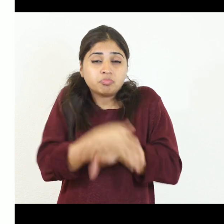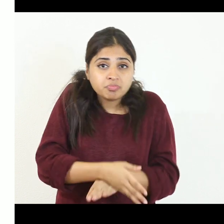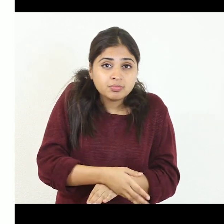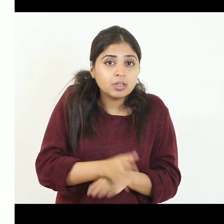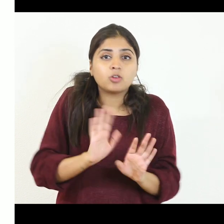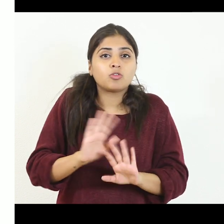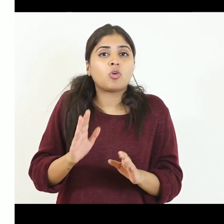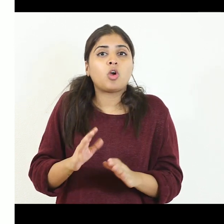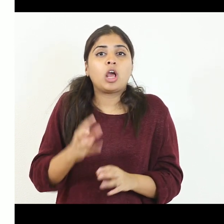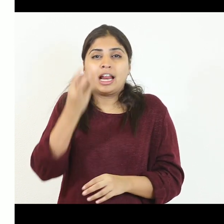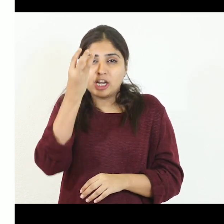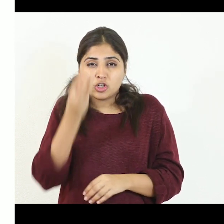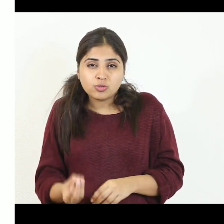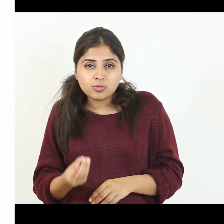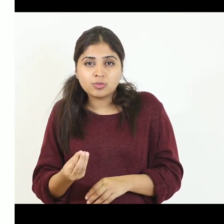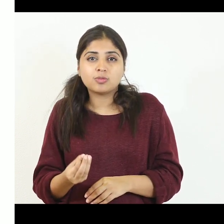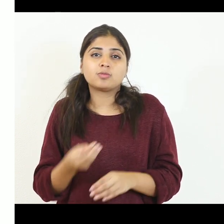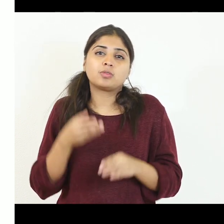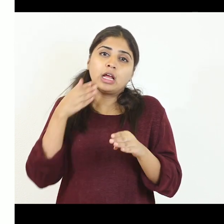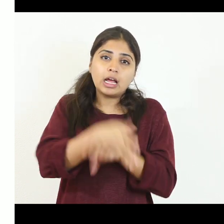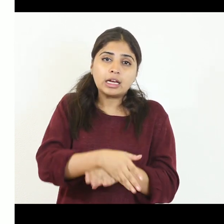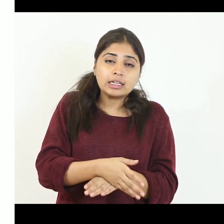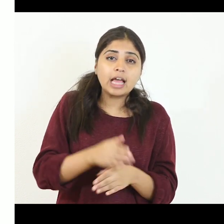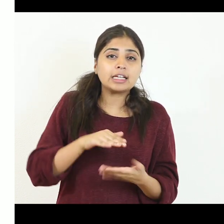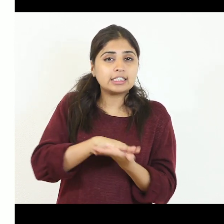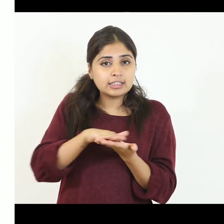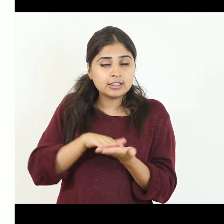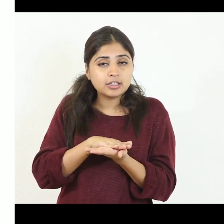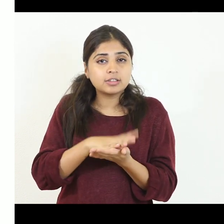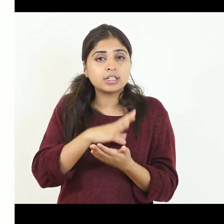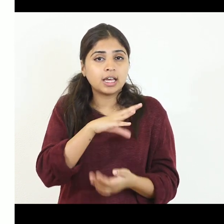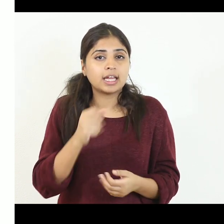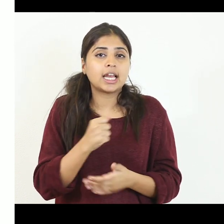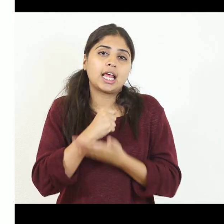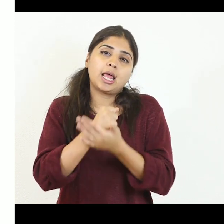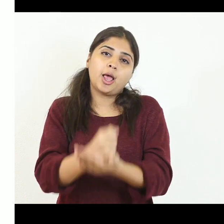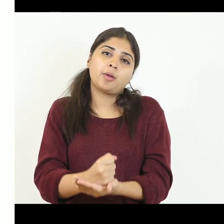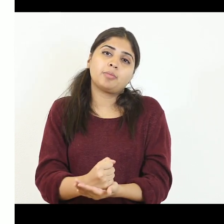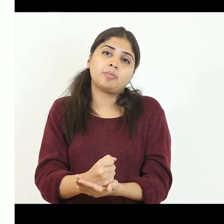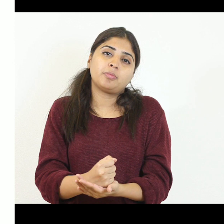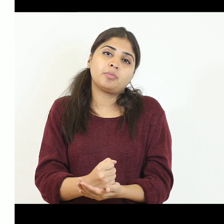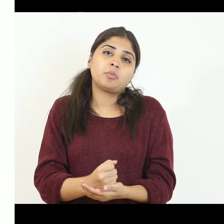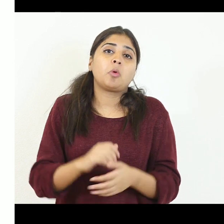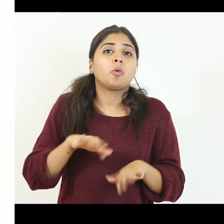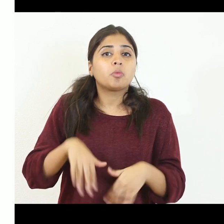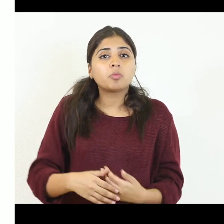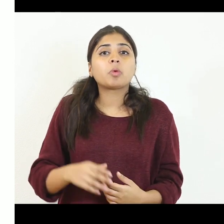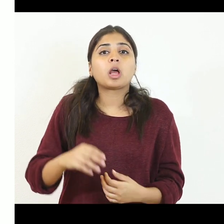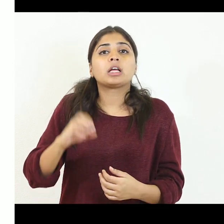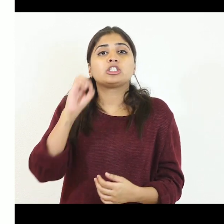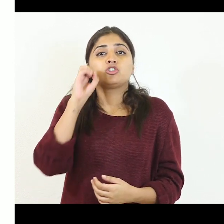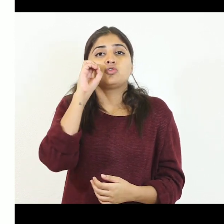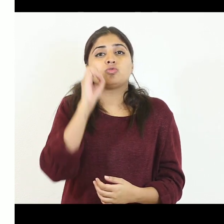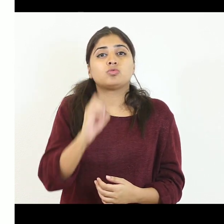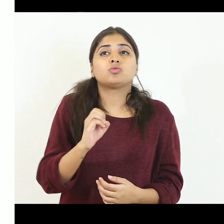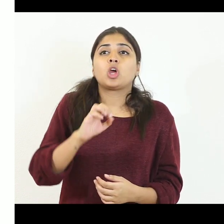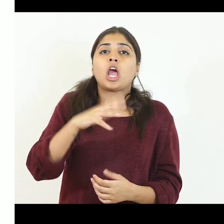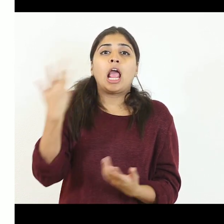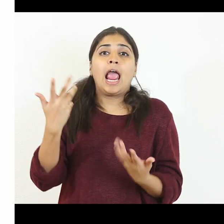attack surface, and helps your organization avoid becoming a victim of zero-day